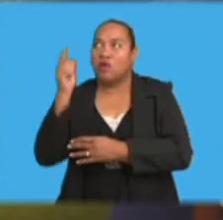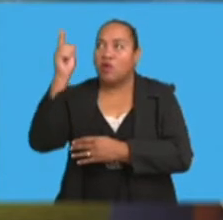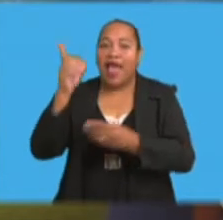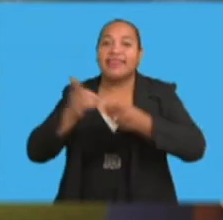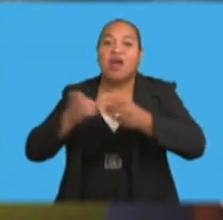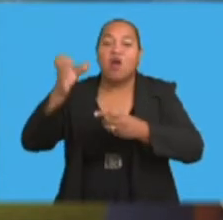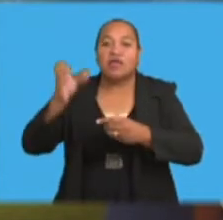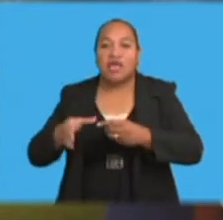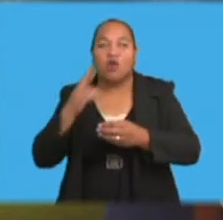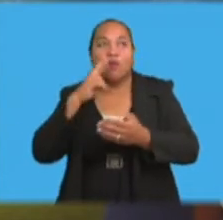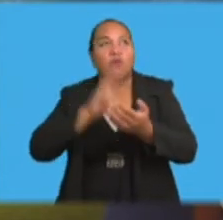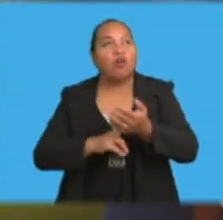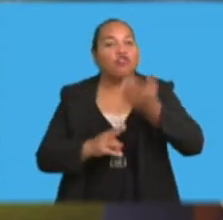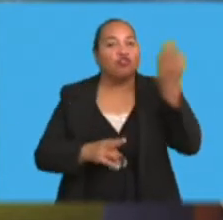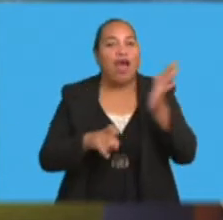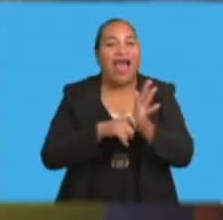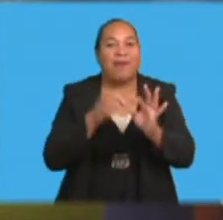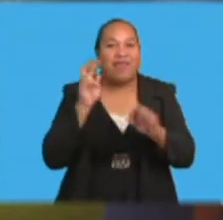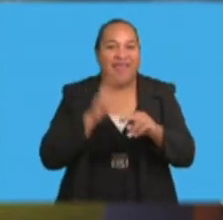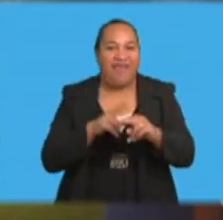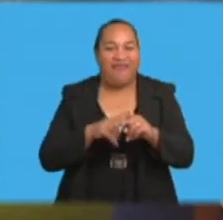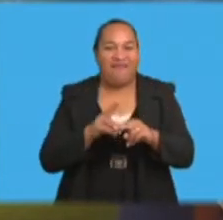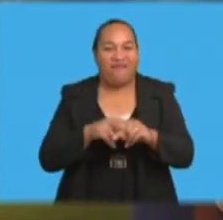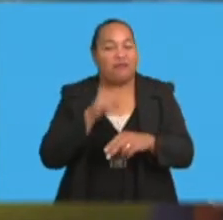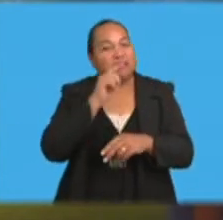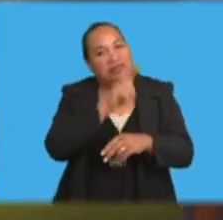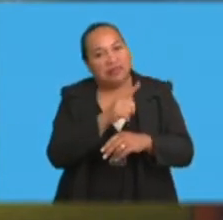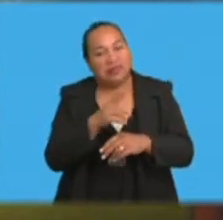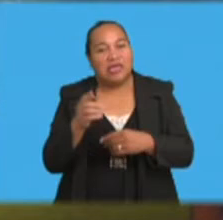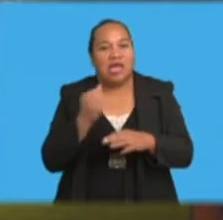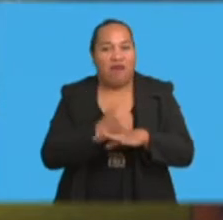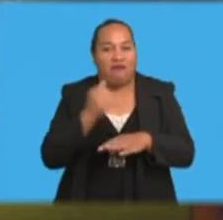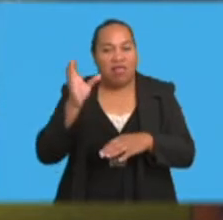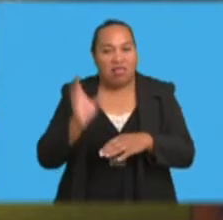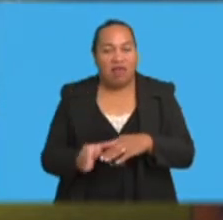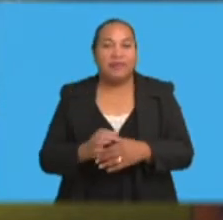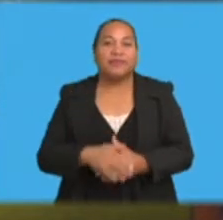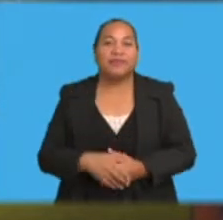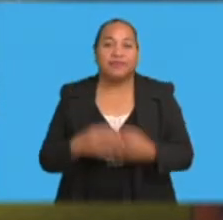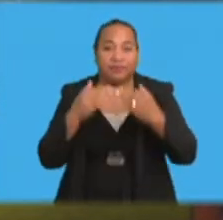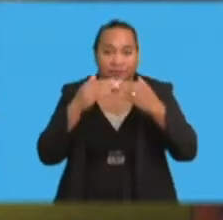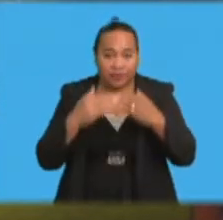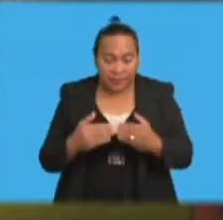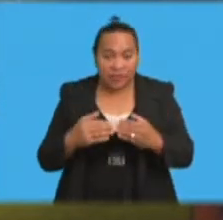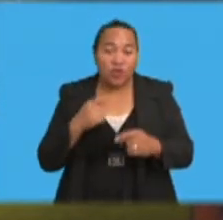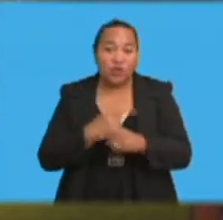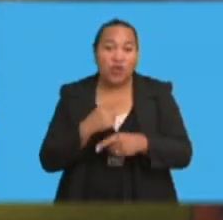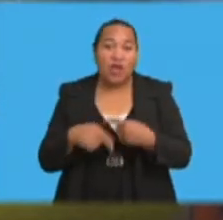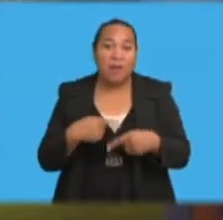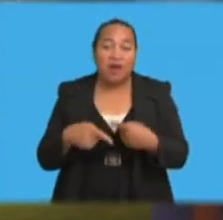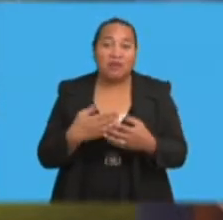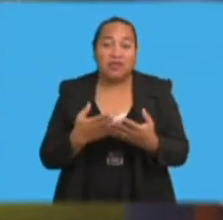to the RBF Governor in the performance of his or her functions. Madam Speaker, let me now move on to currency issue. Madam